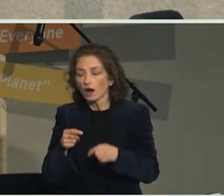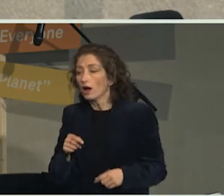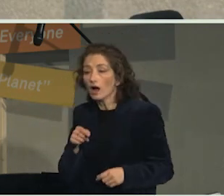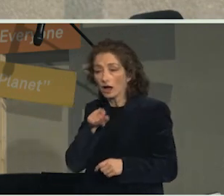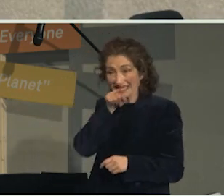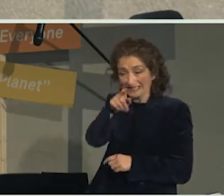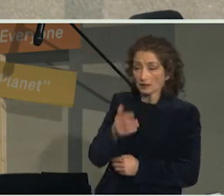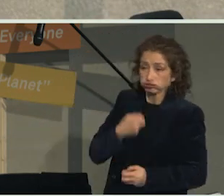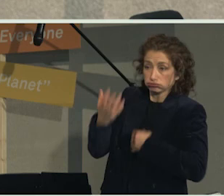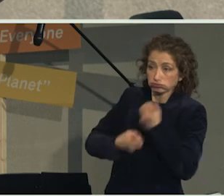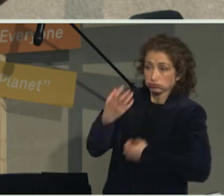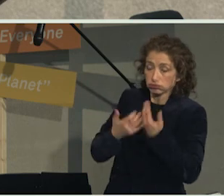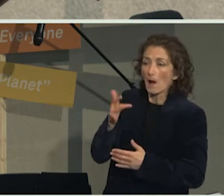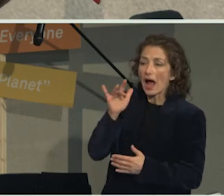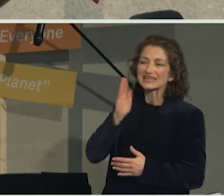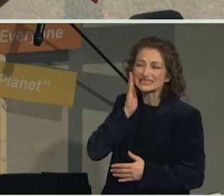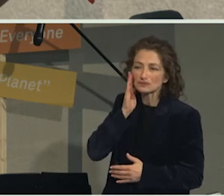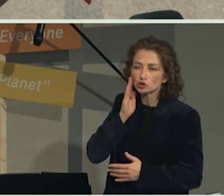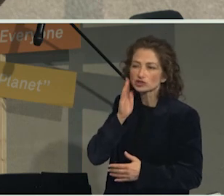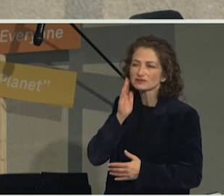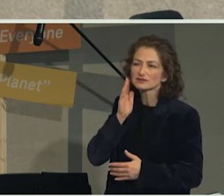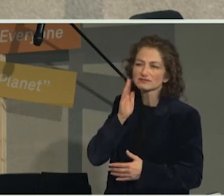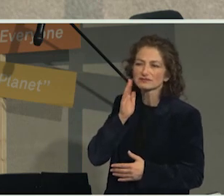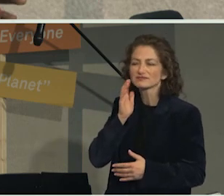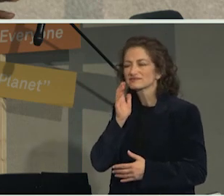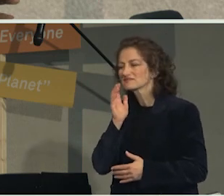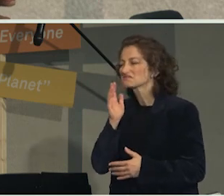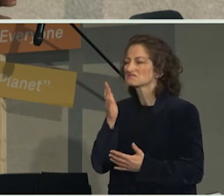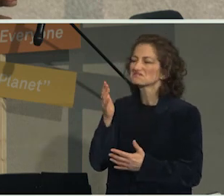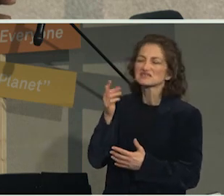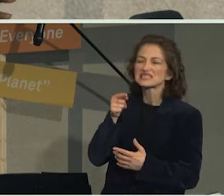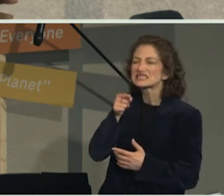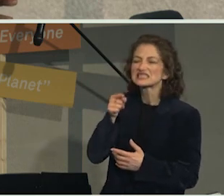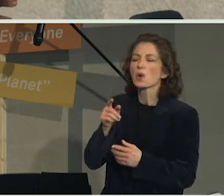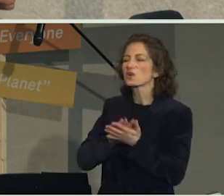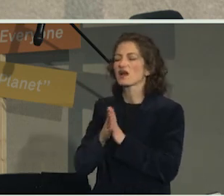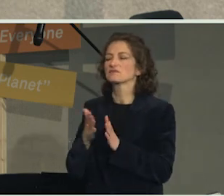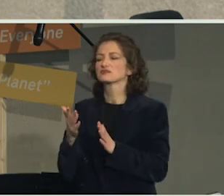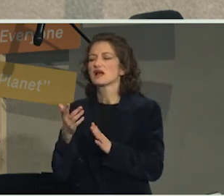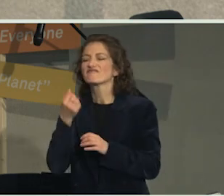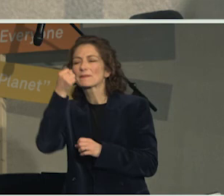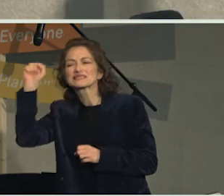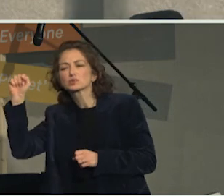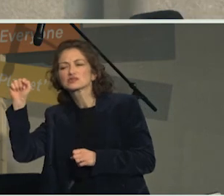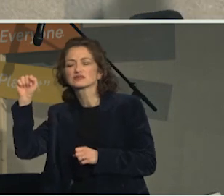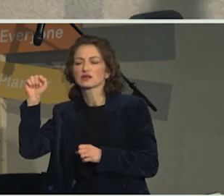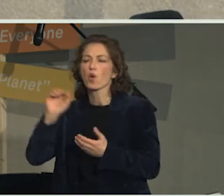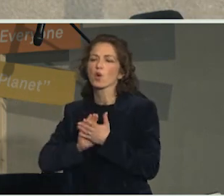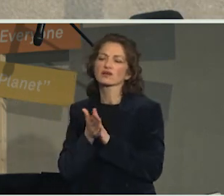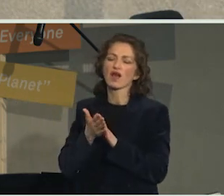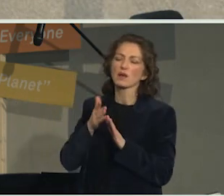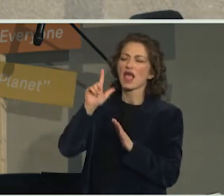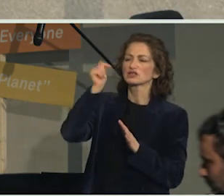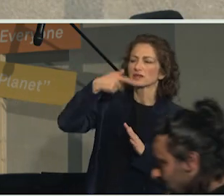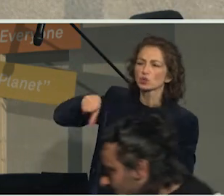issues that anti-racism doesn't talk about very well, or feminists don't talk about very well, or LGBTQ